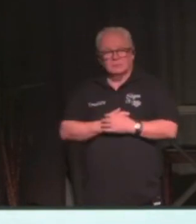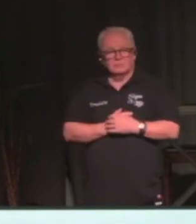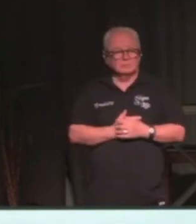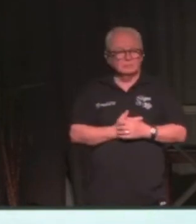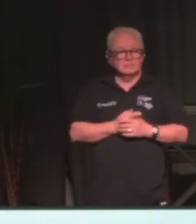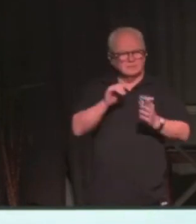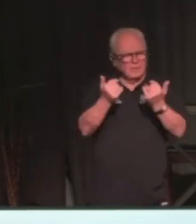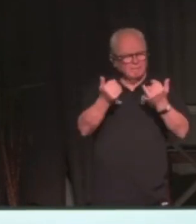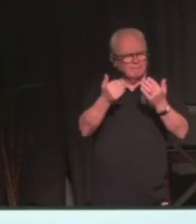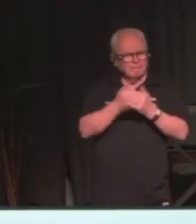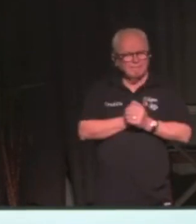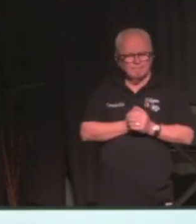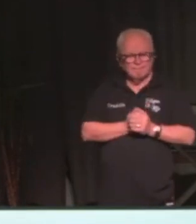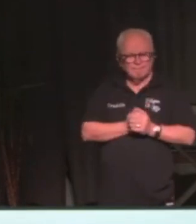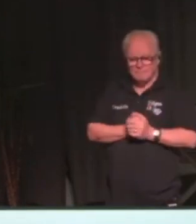Come on.